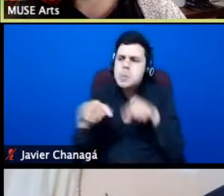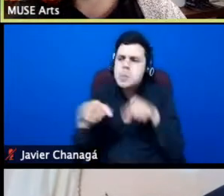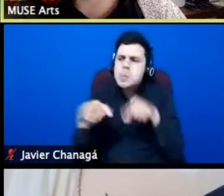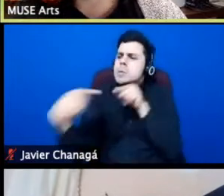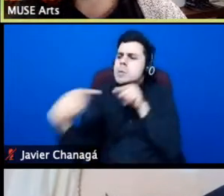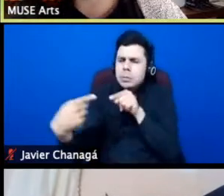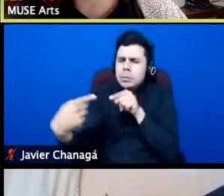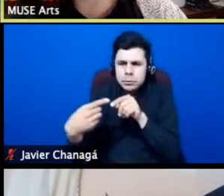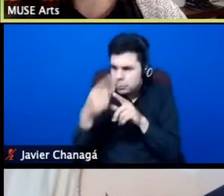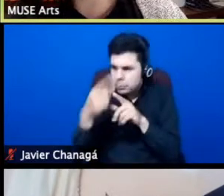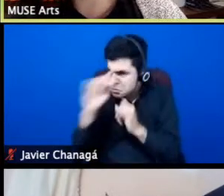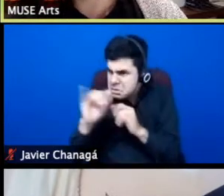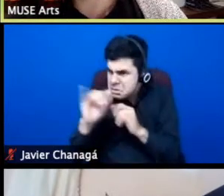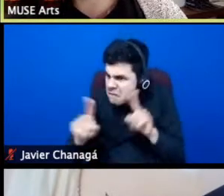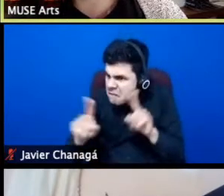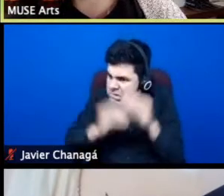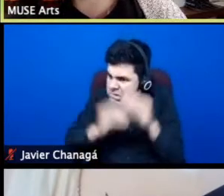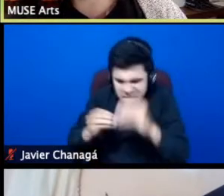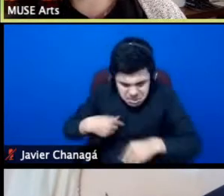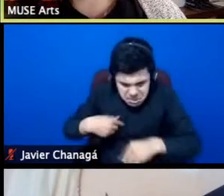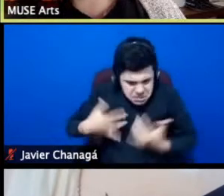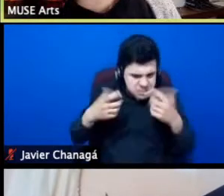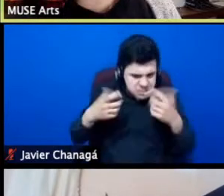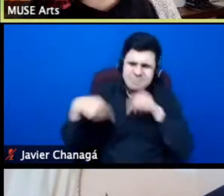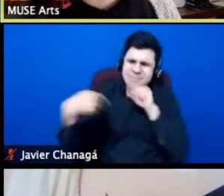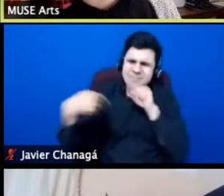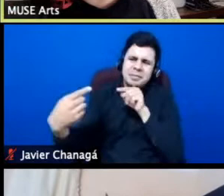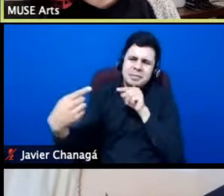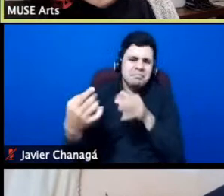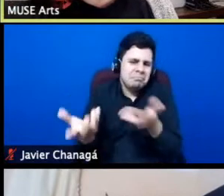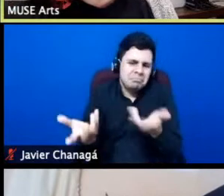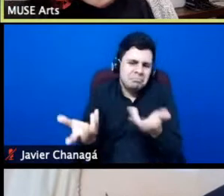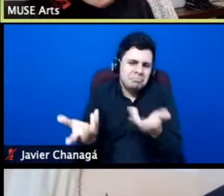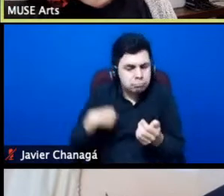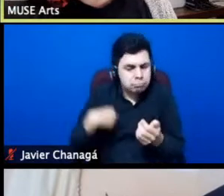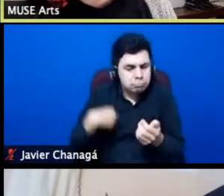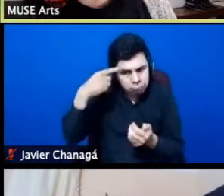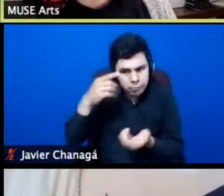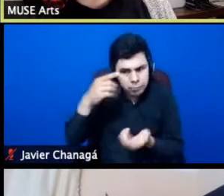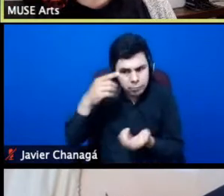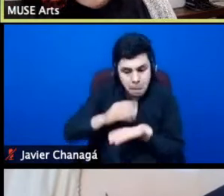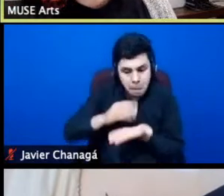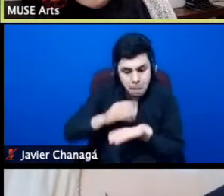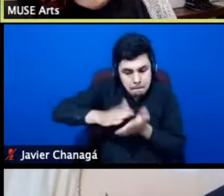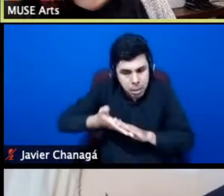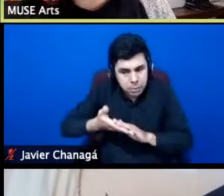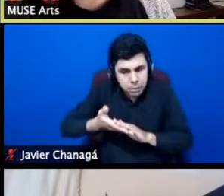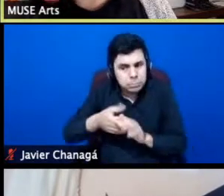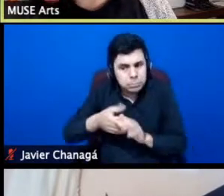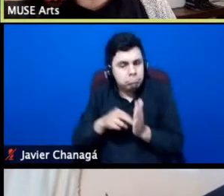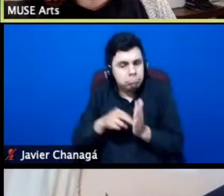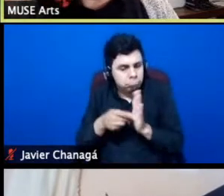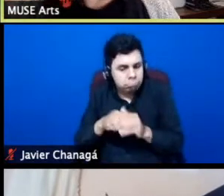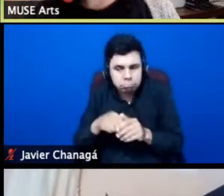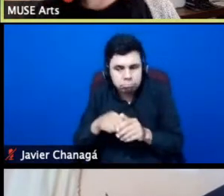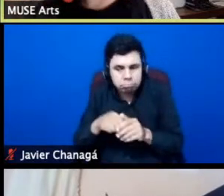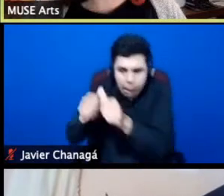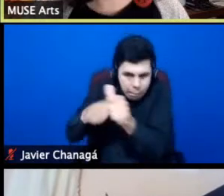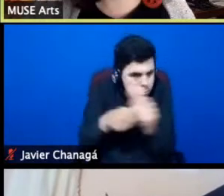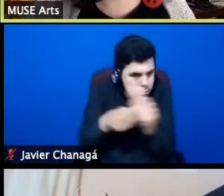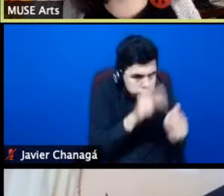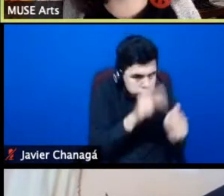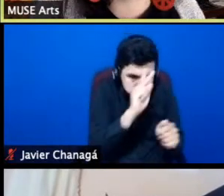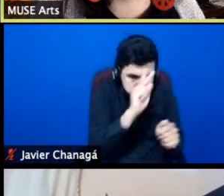pensamos. Para mí paz representa el respeto a la individualidad. Thank you, ¿no?